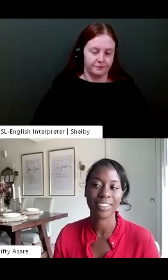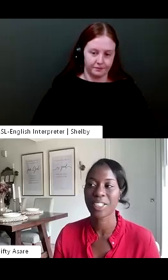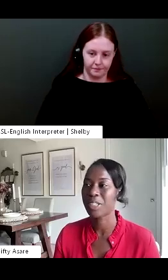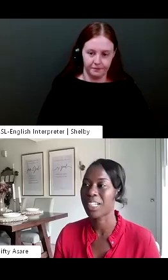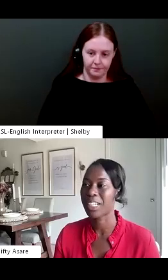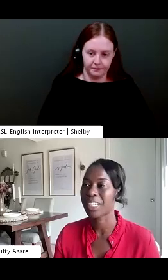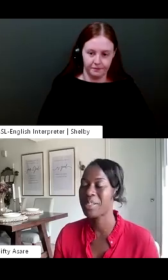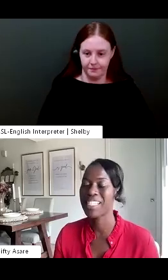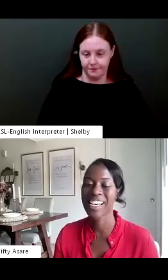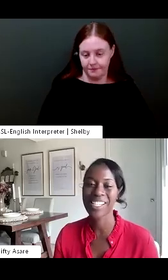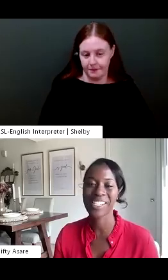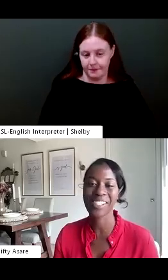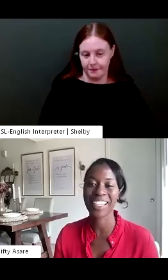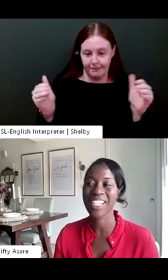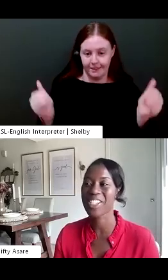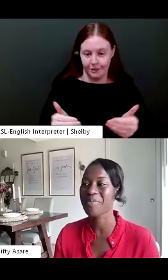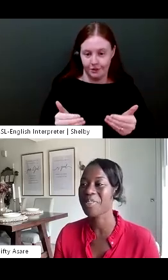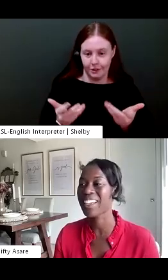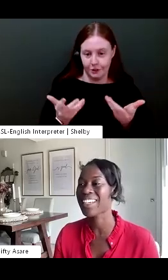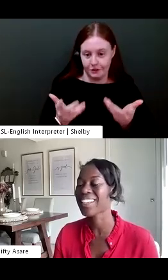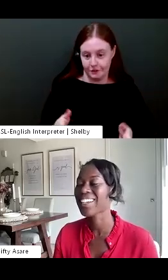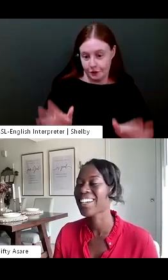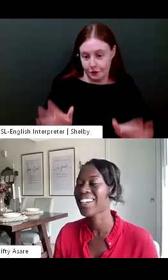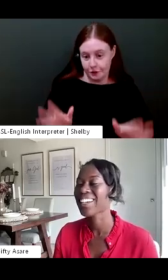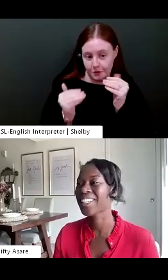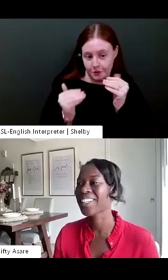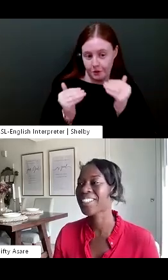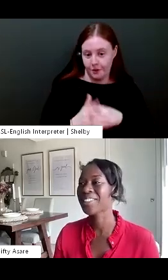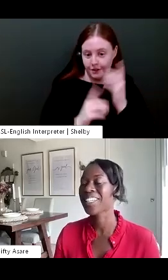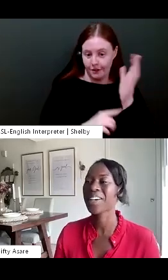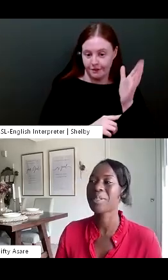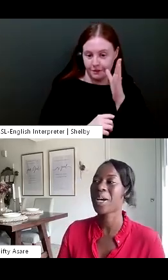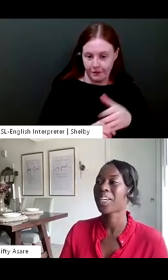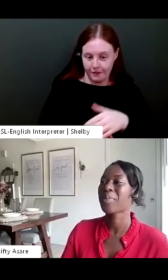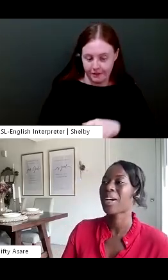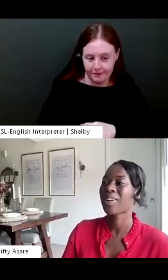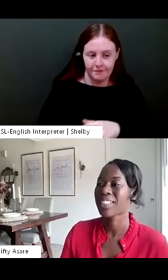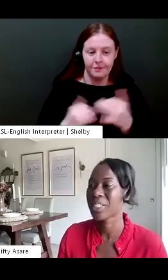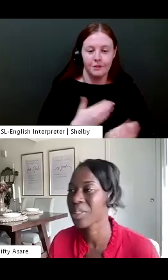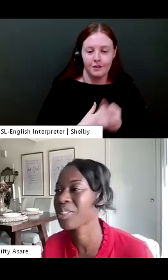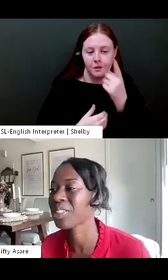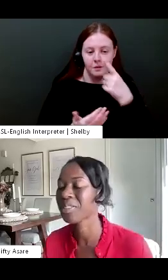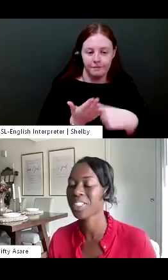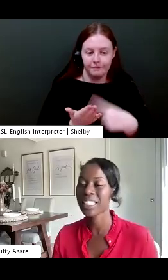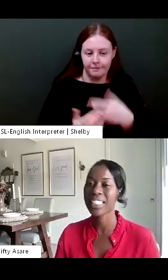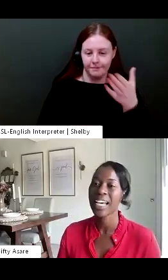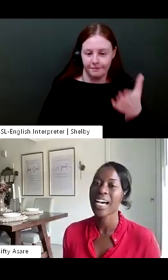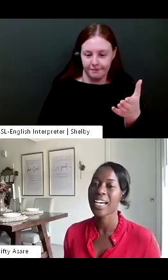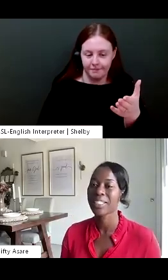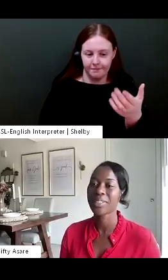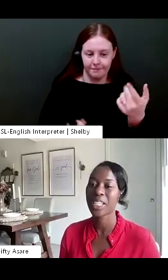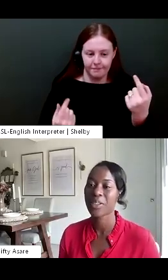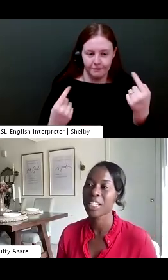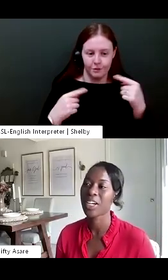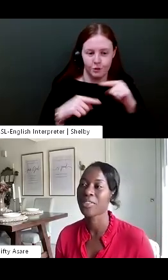I guess the introductions have been done, so I can jump right in. So today I'll be talking about Cross-Sectoral Solutions.